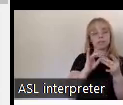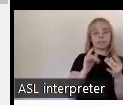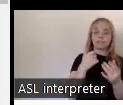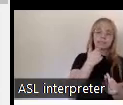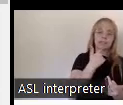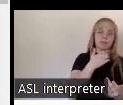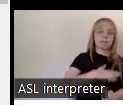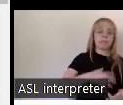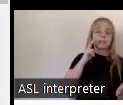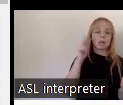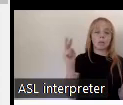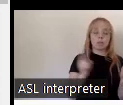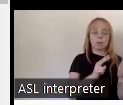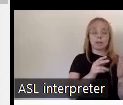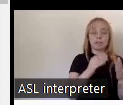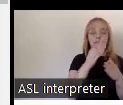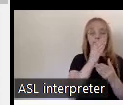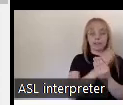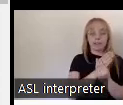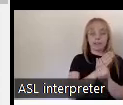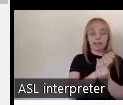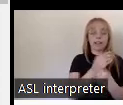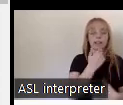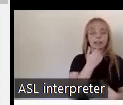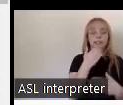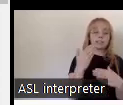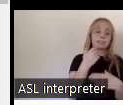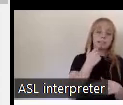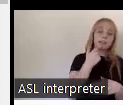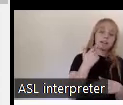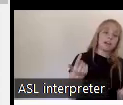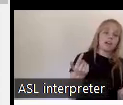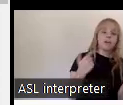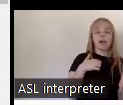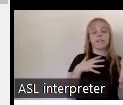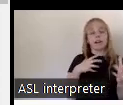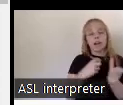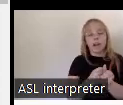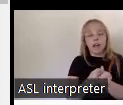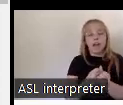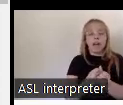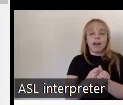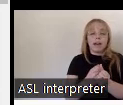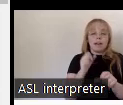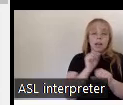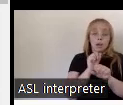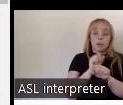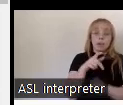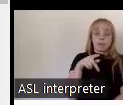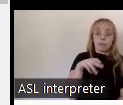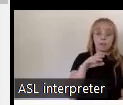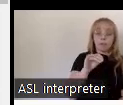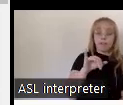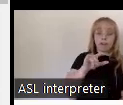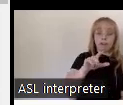says, please look at this file. I could share with them, Joe, I've updated my work profile